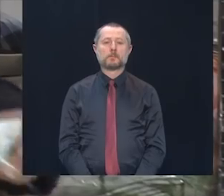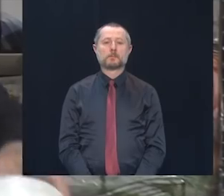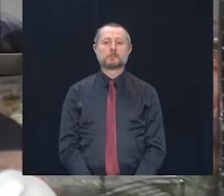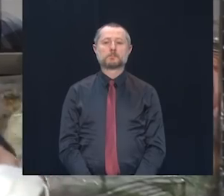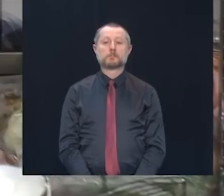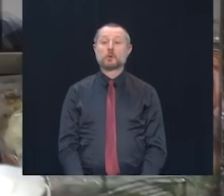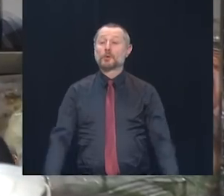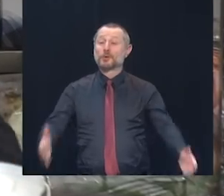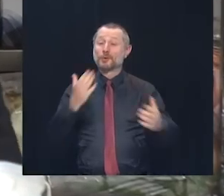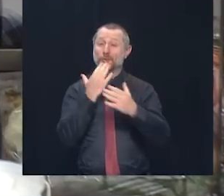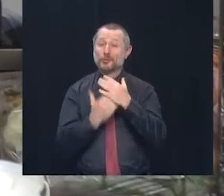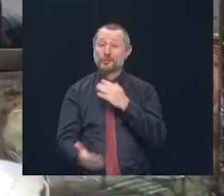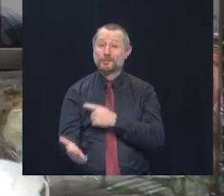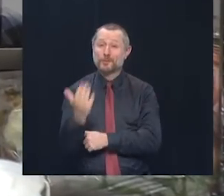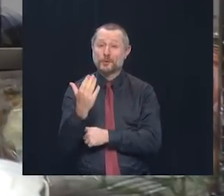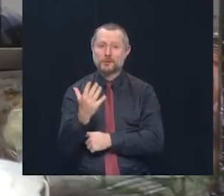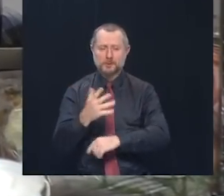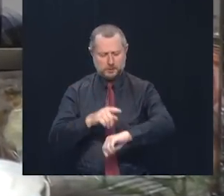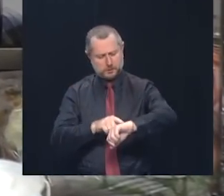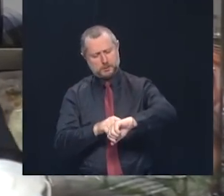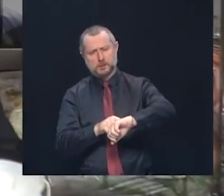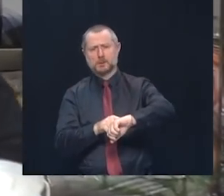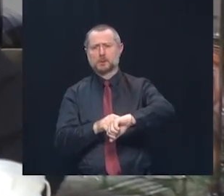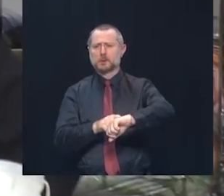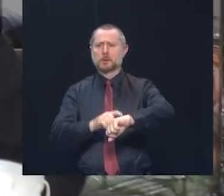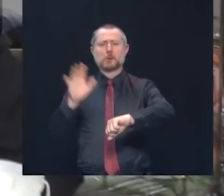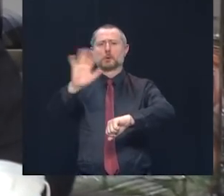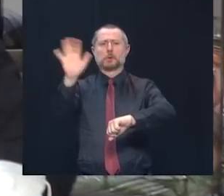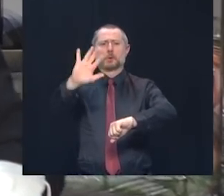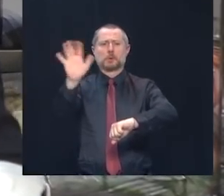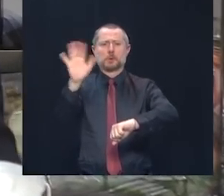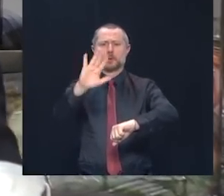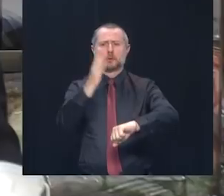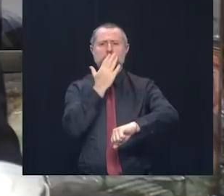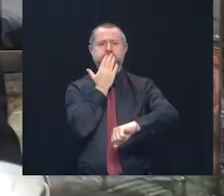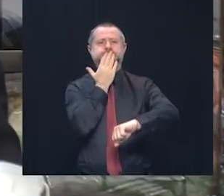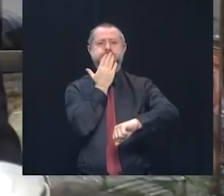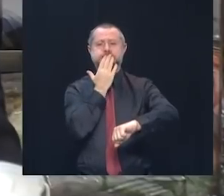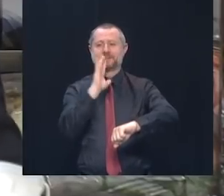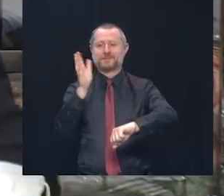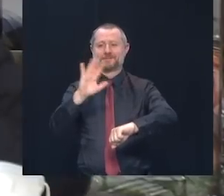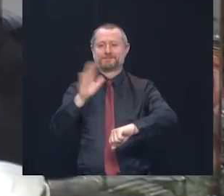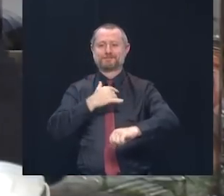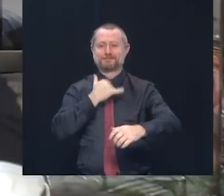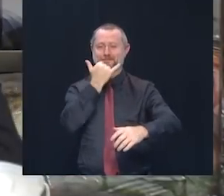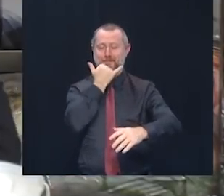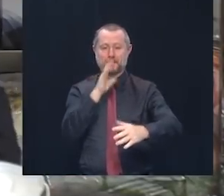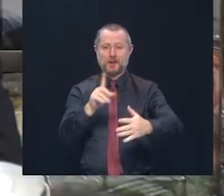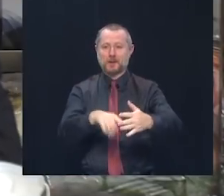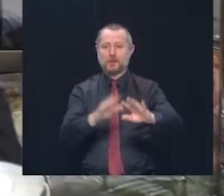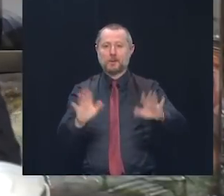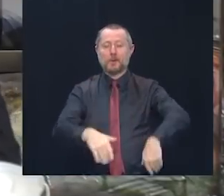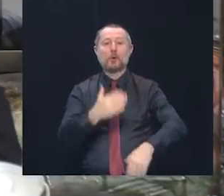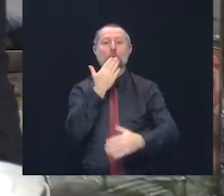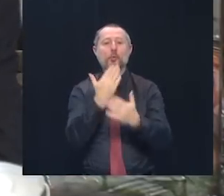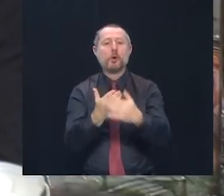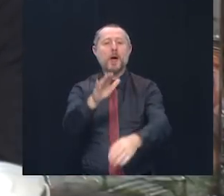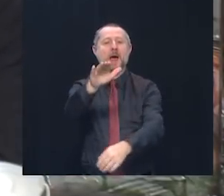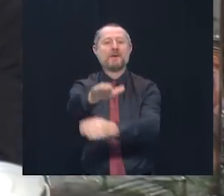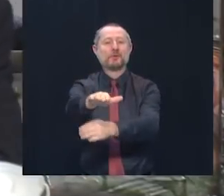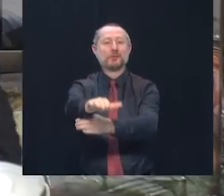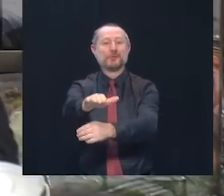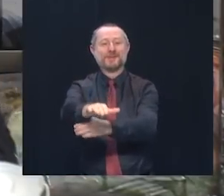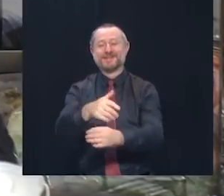Good morning. No, correct that. Good afternoon.